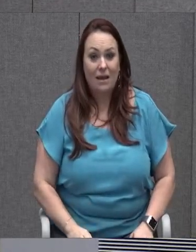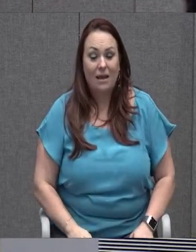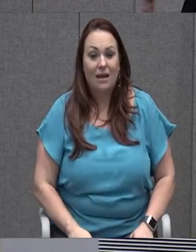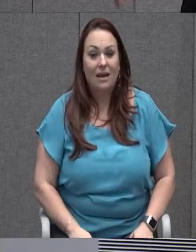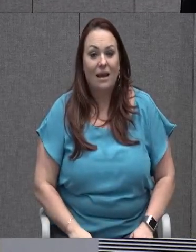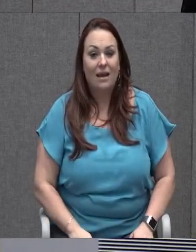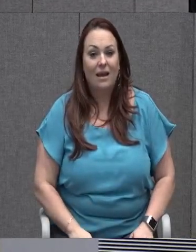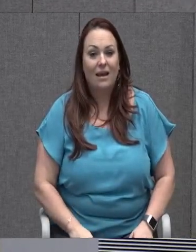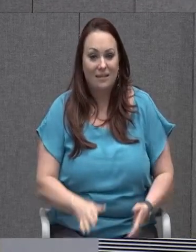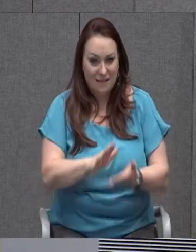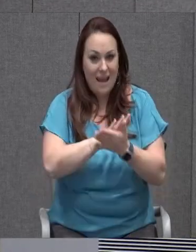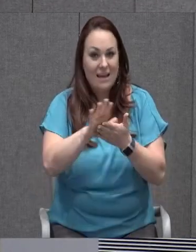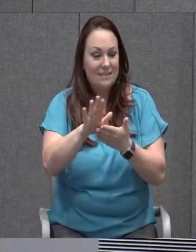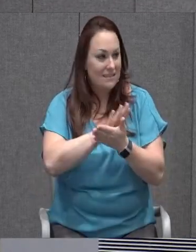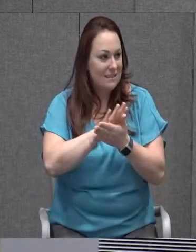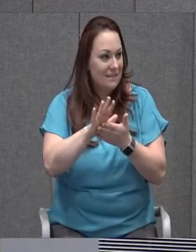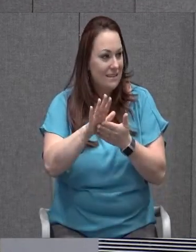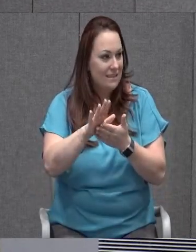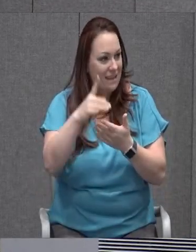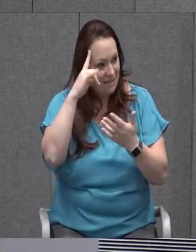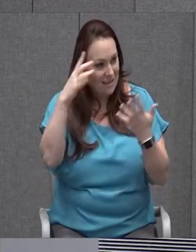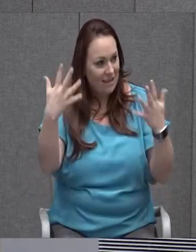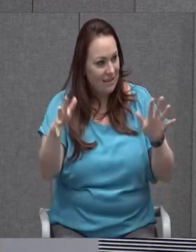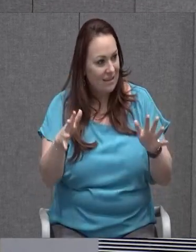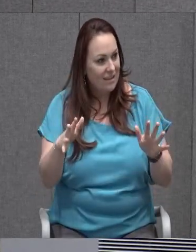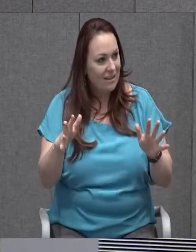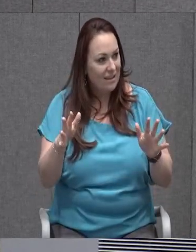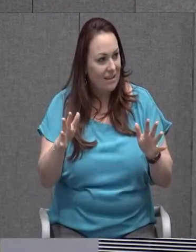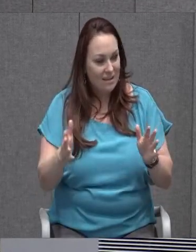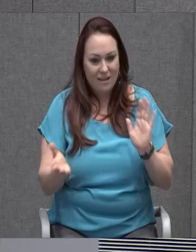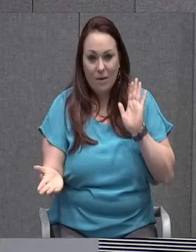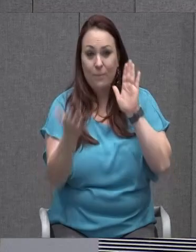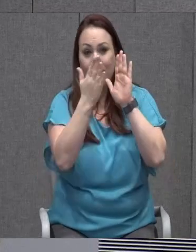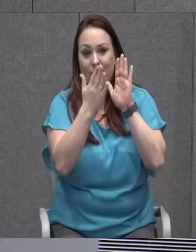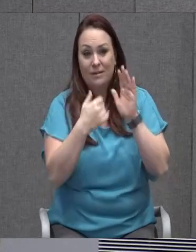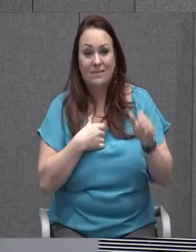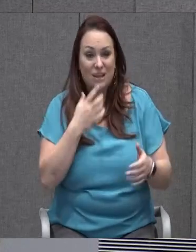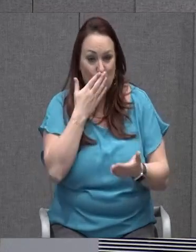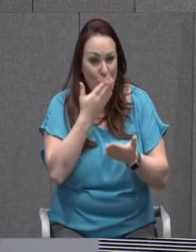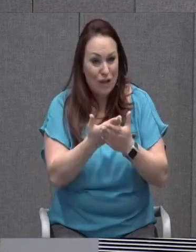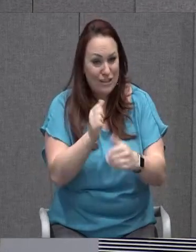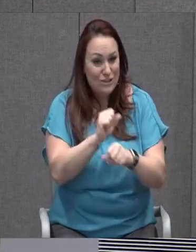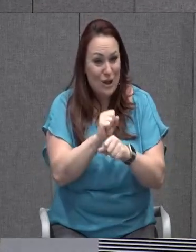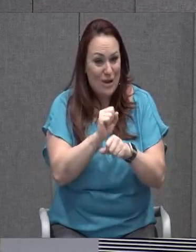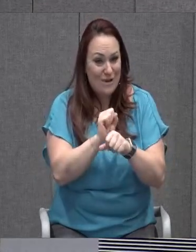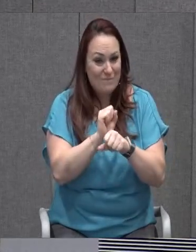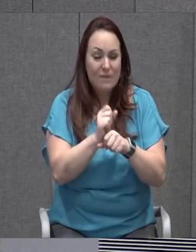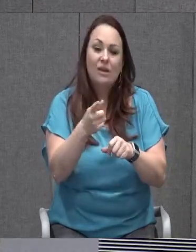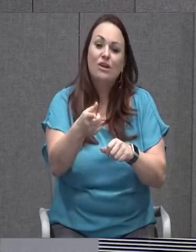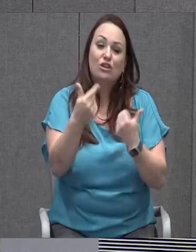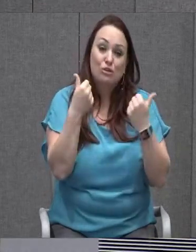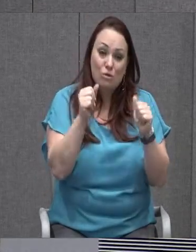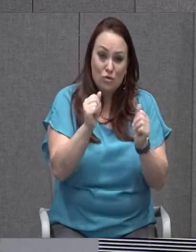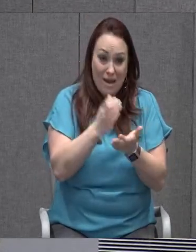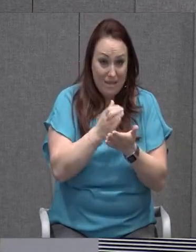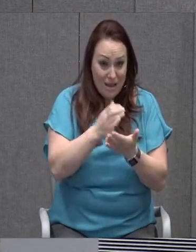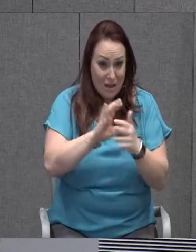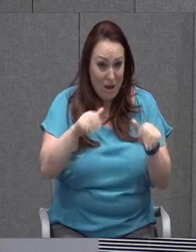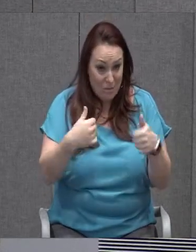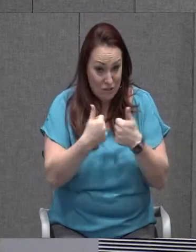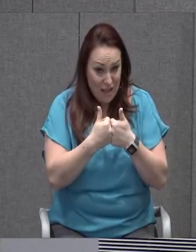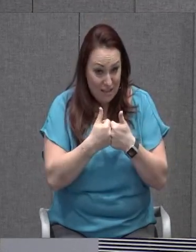Nice. I think I'm done. High five. Good job. Good job. So try these cup challenges at